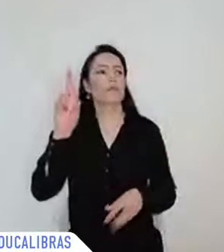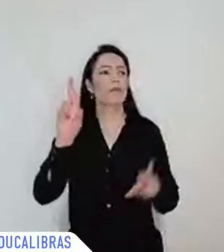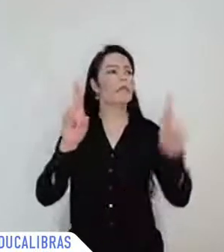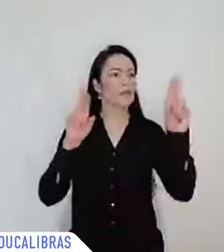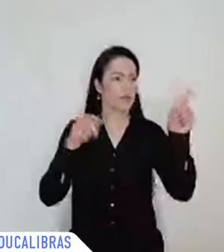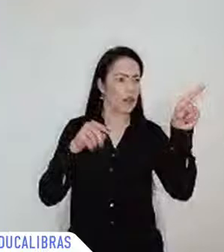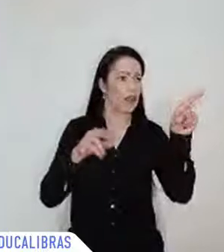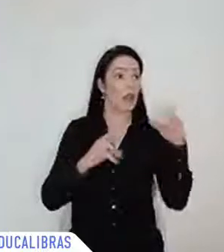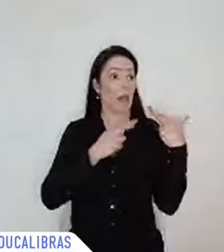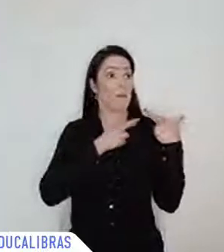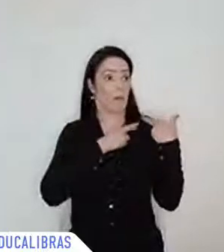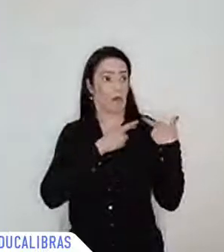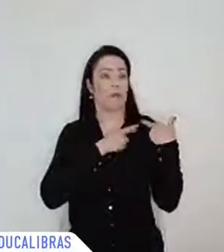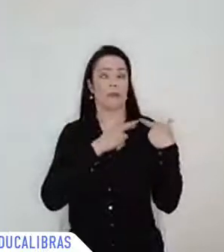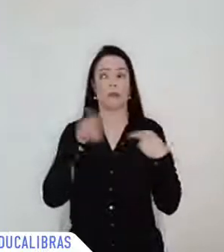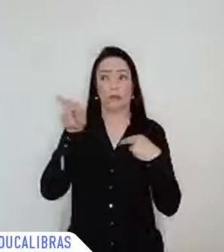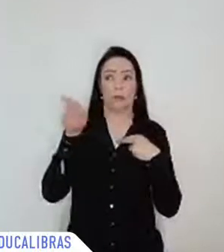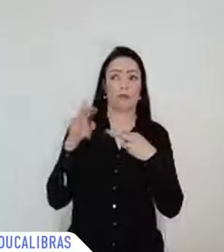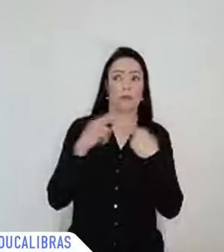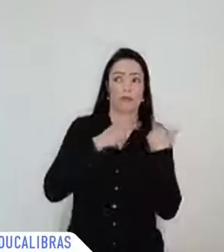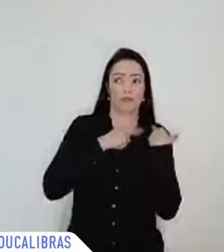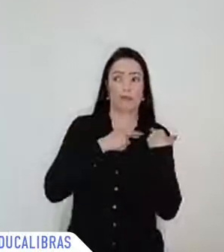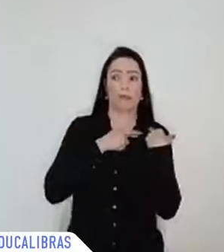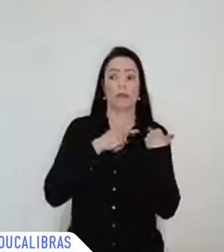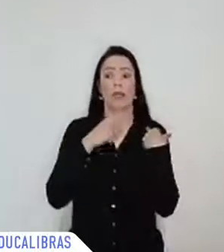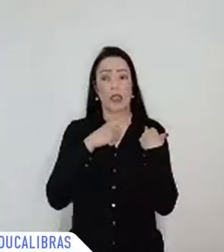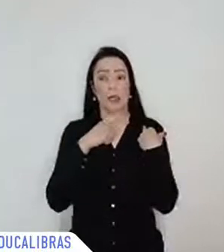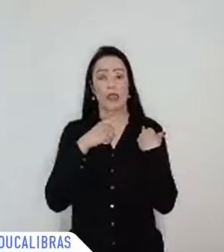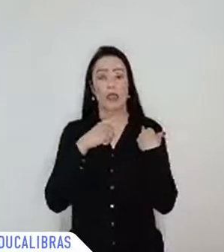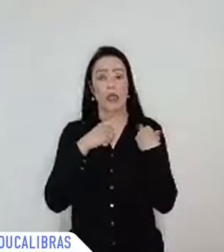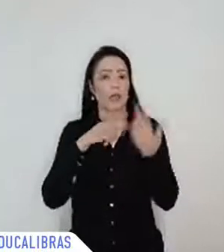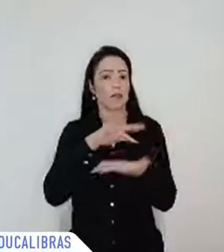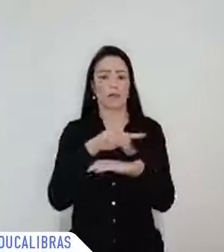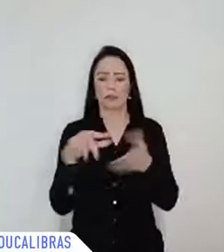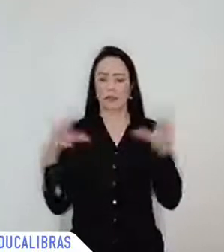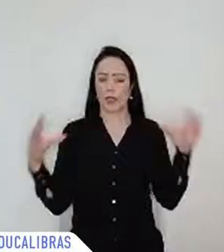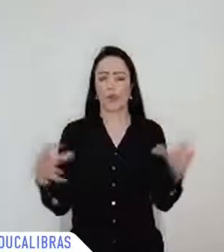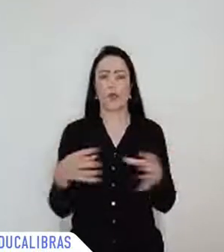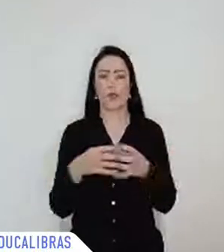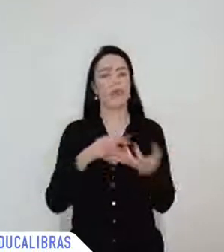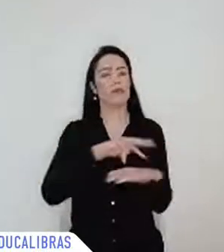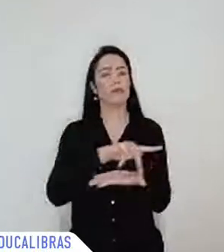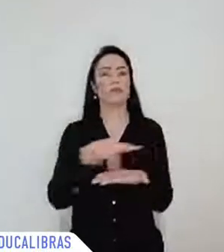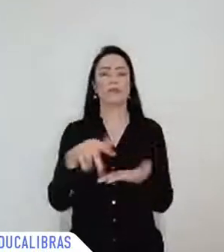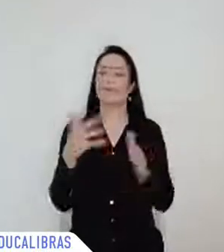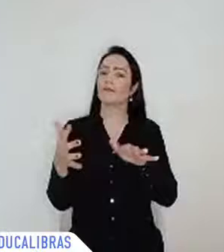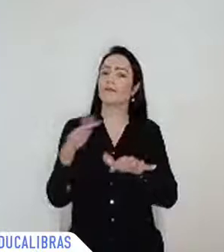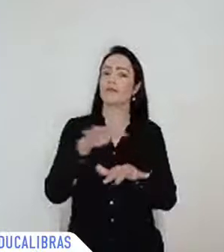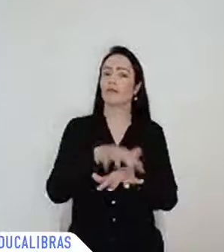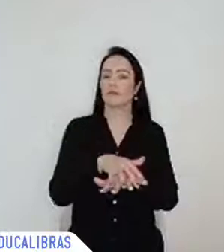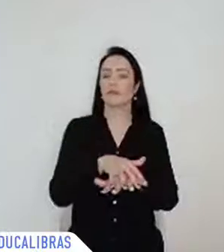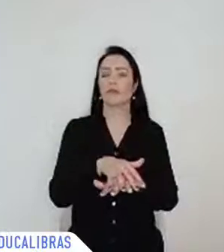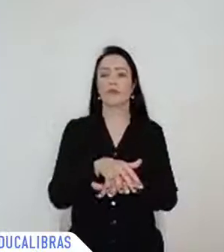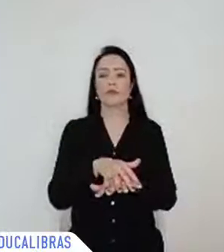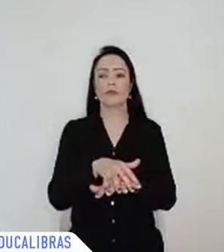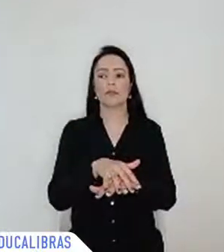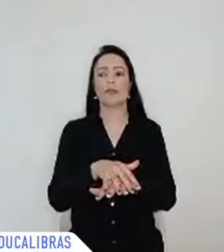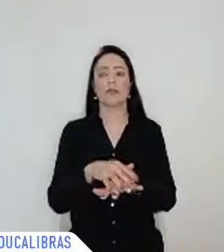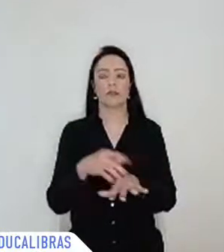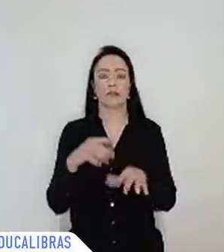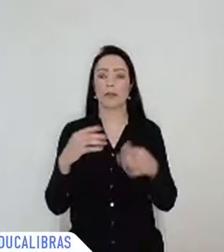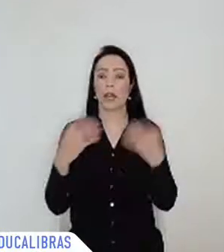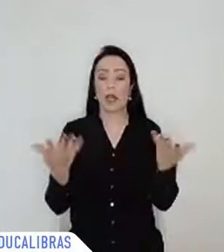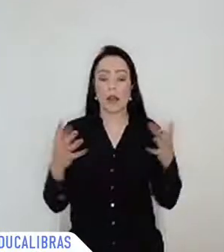Let's look at responsible leaderships, leaders who think of collectiveness,